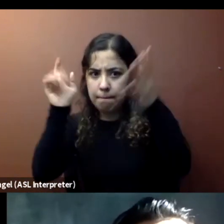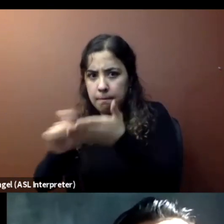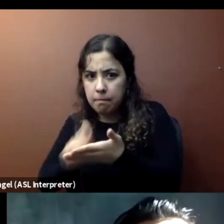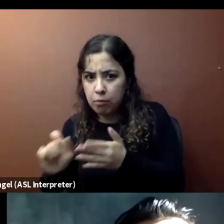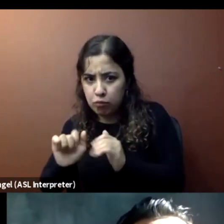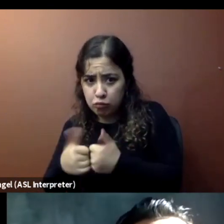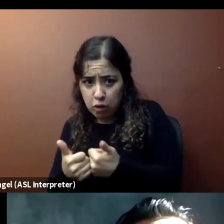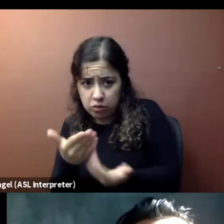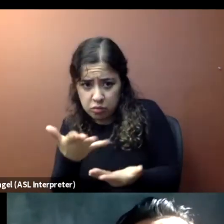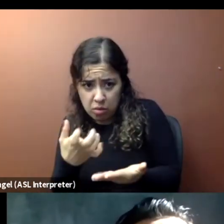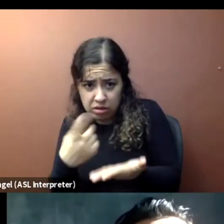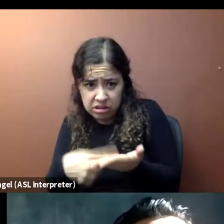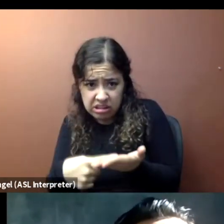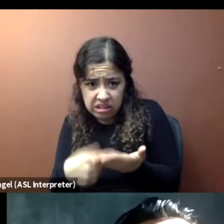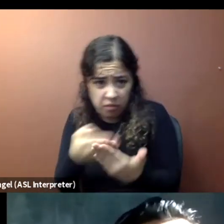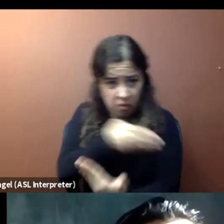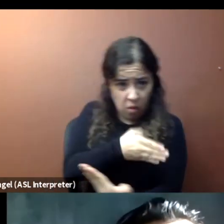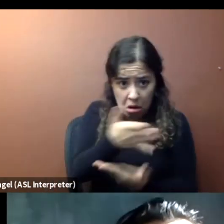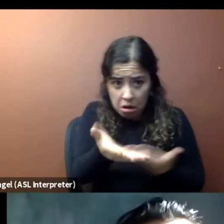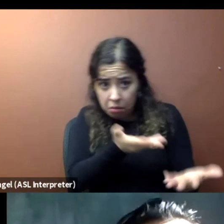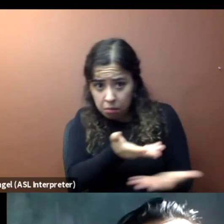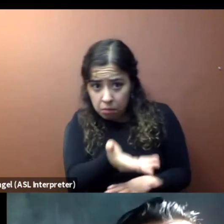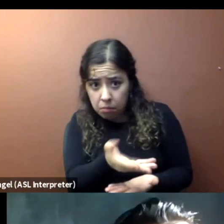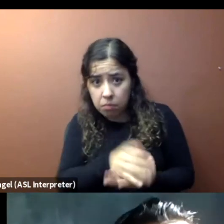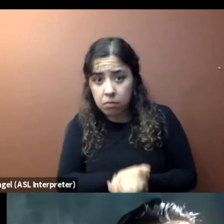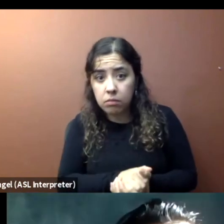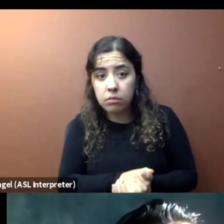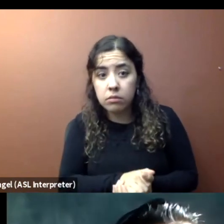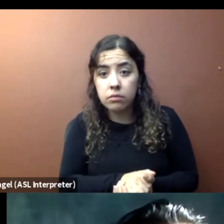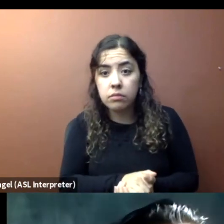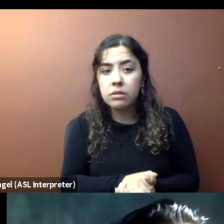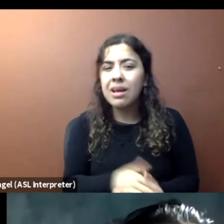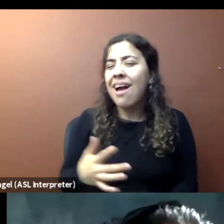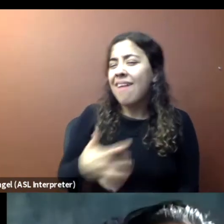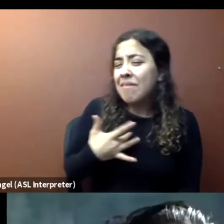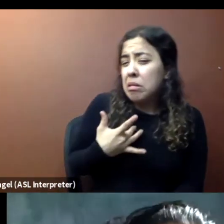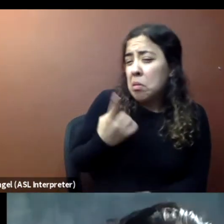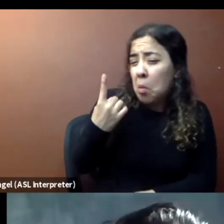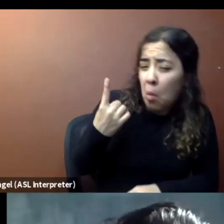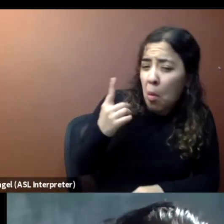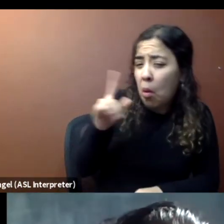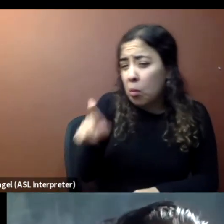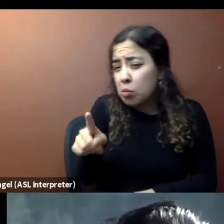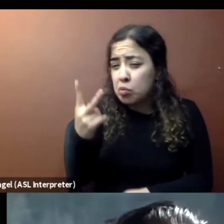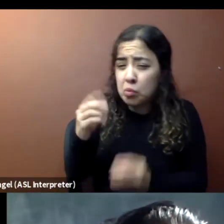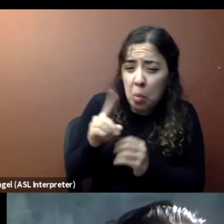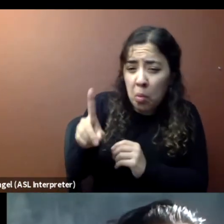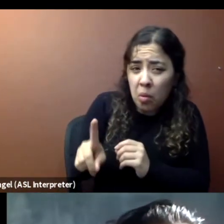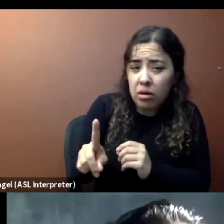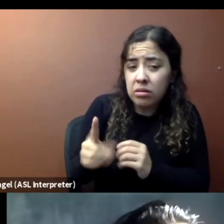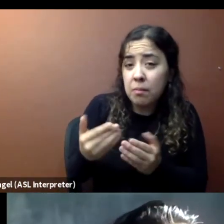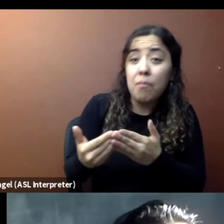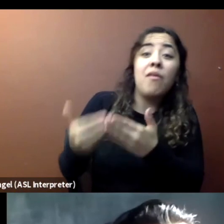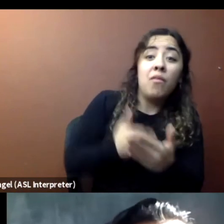before that. I feel like I feel like we have time to answer one or two or more of these questions before we hop into